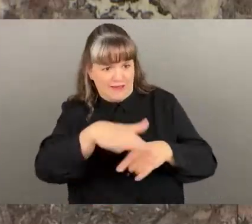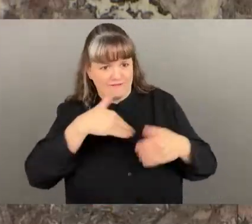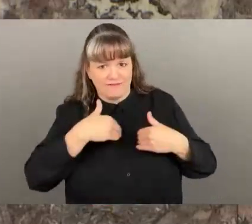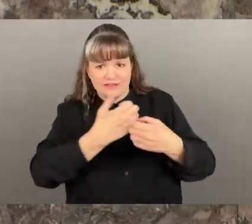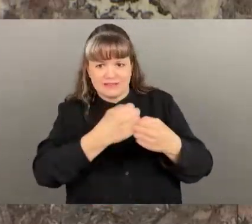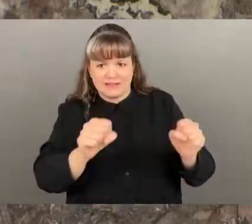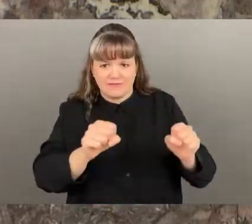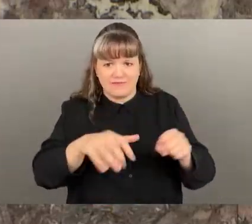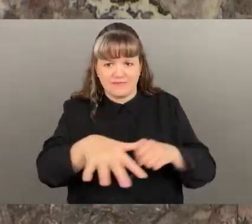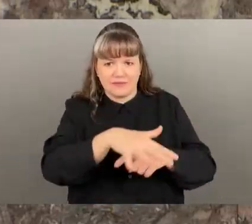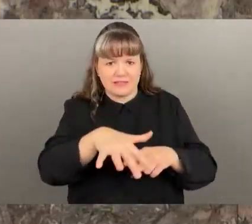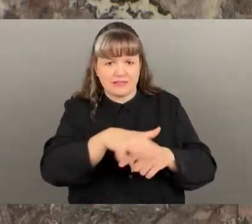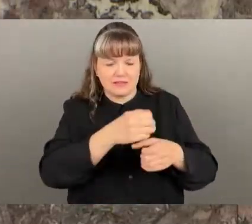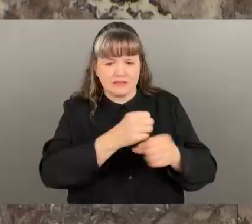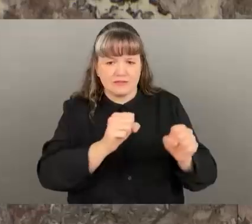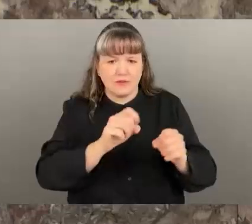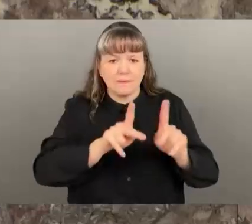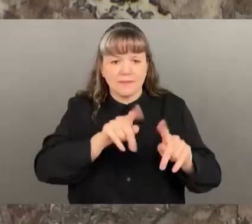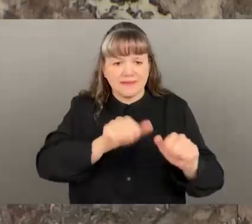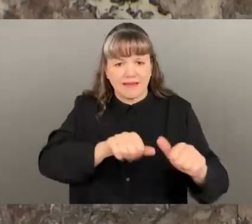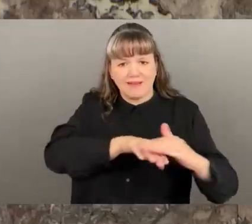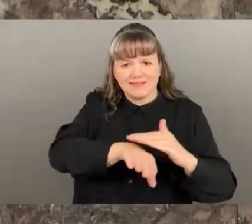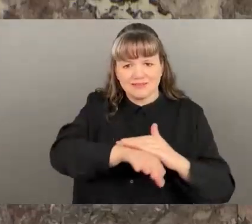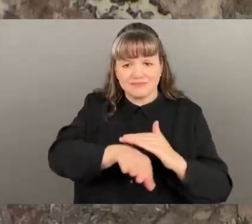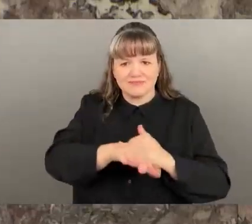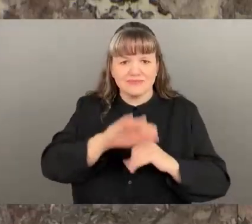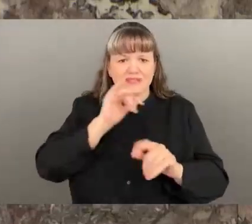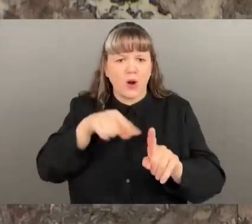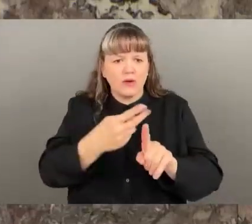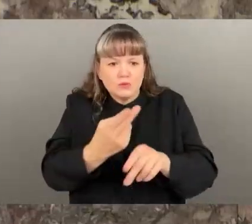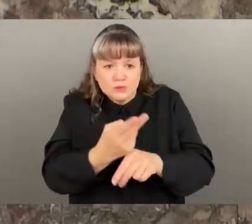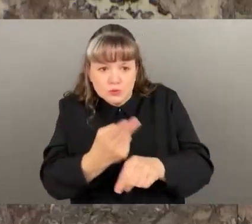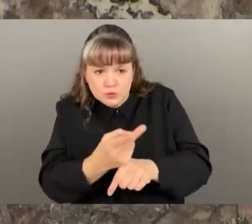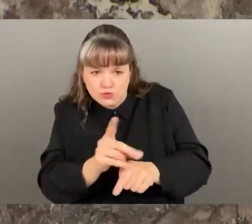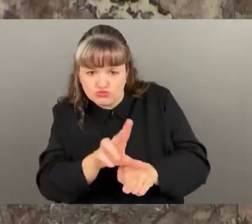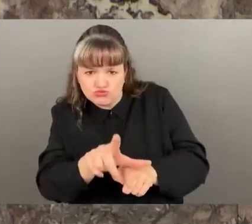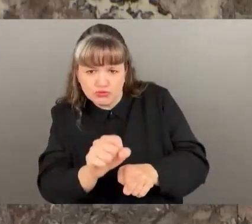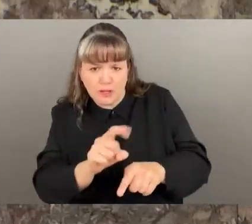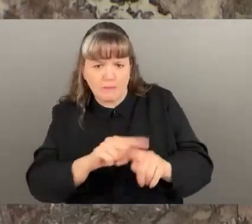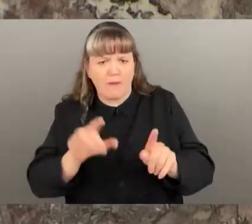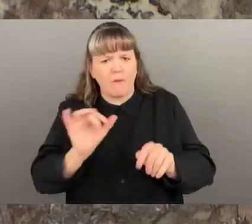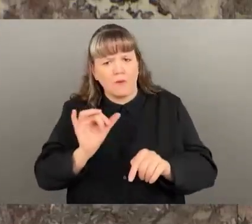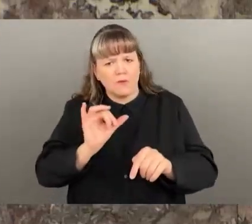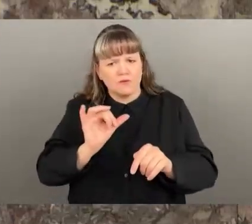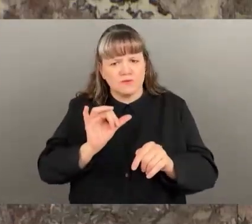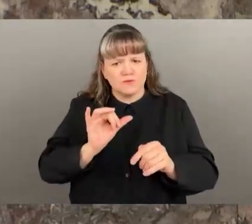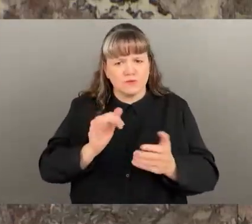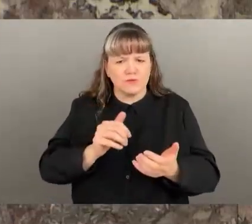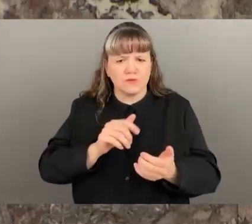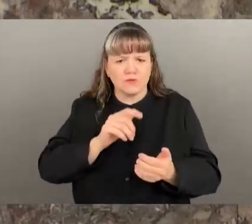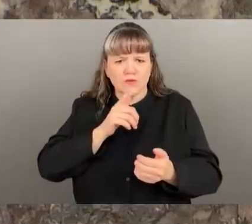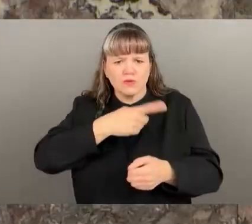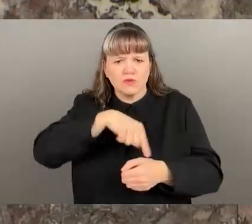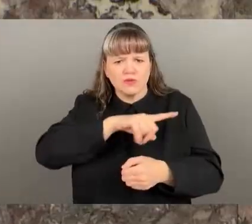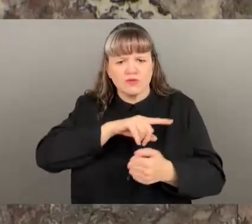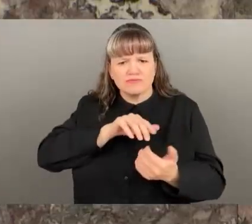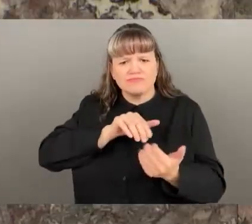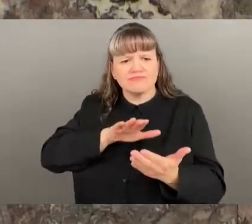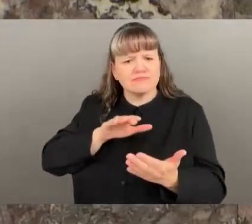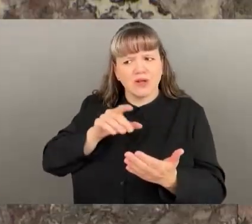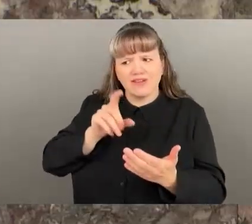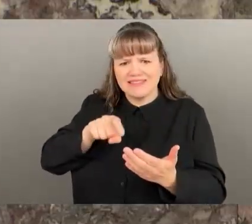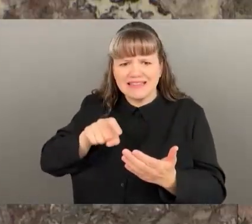are facing these kinds of challenges, and most importantly, Honourable Speaker, to get access to the supports and the care that they